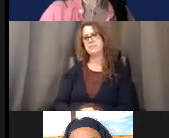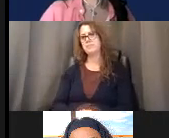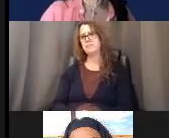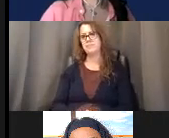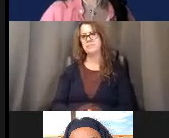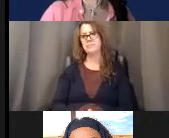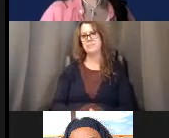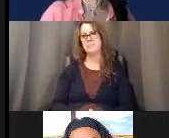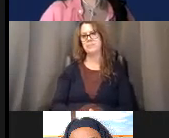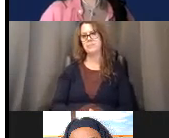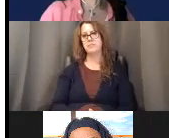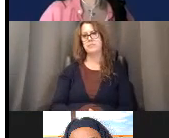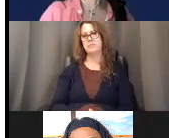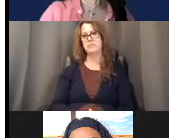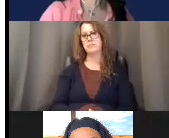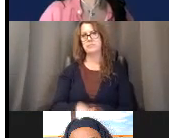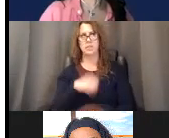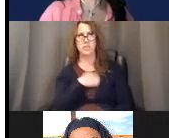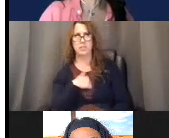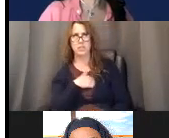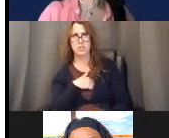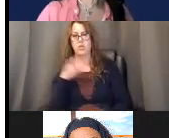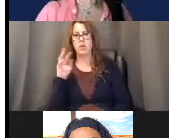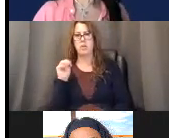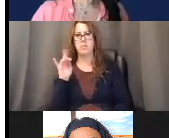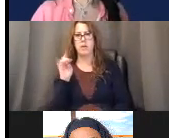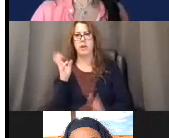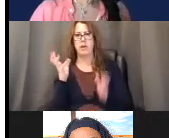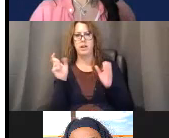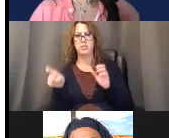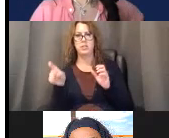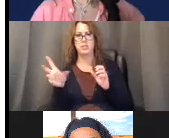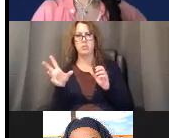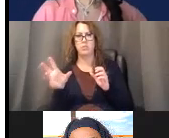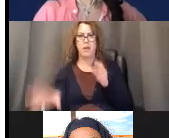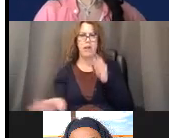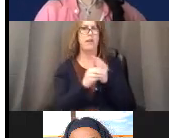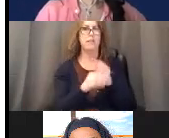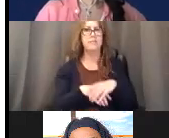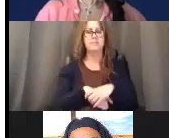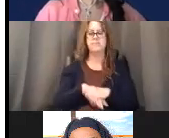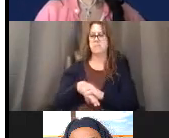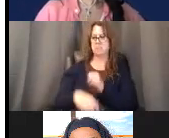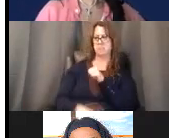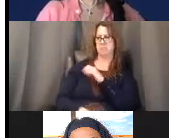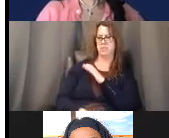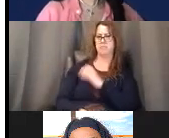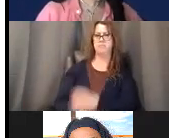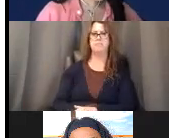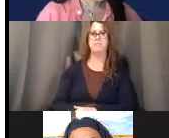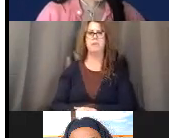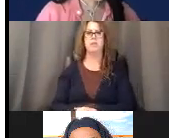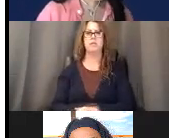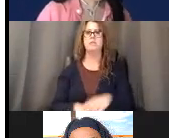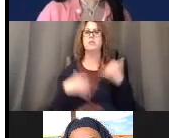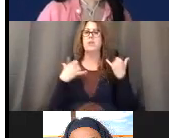Sorry, Mike, I just had to get in. No, it was great. Thank you. And so when you think of, so what is the approach,